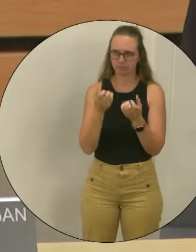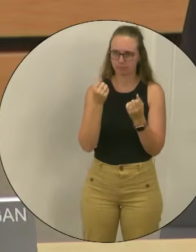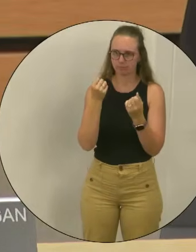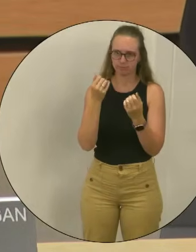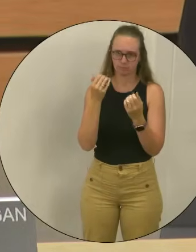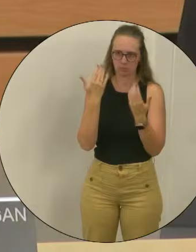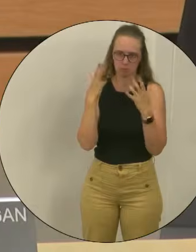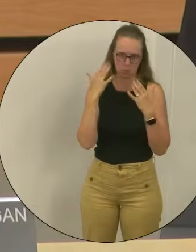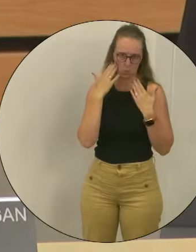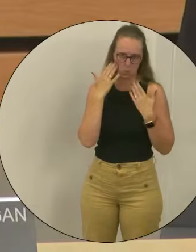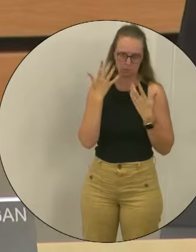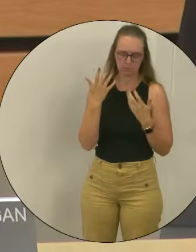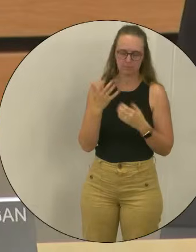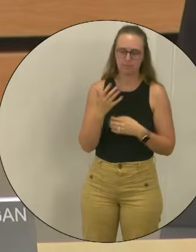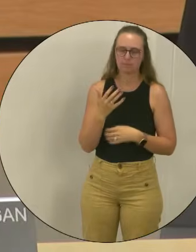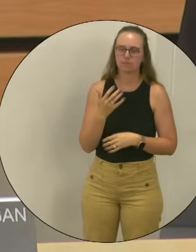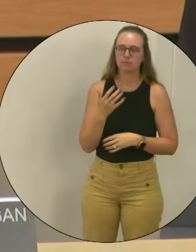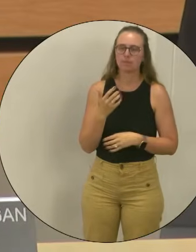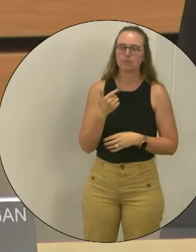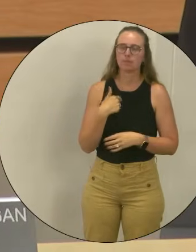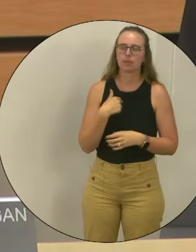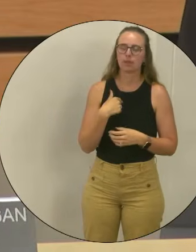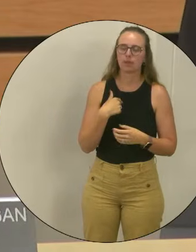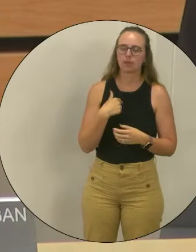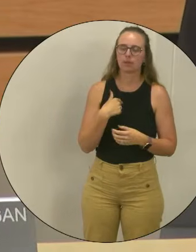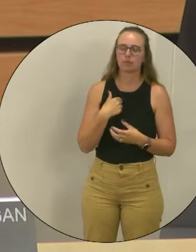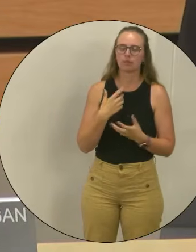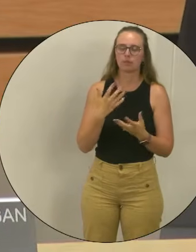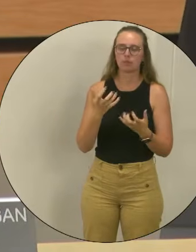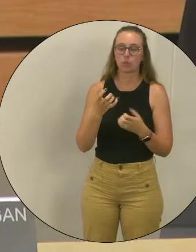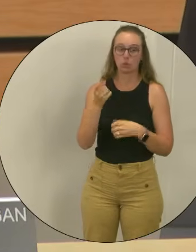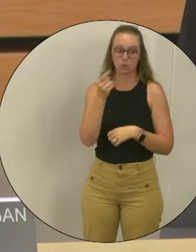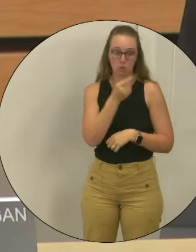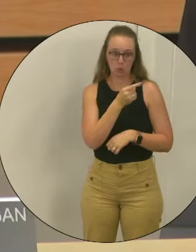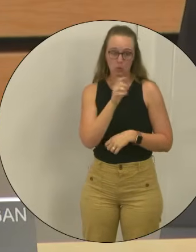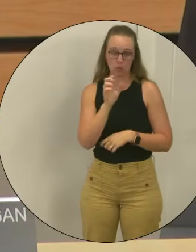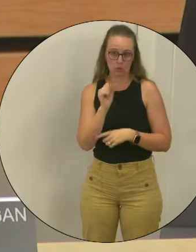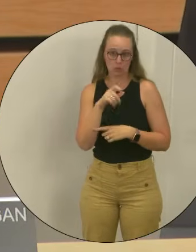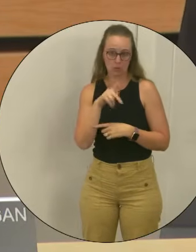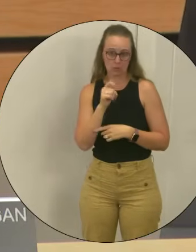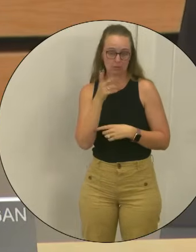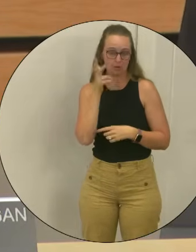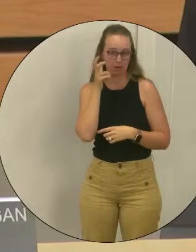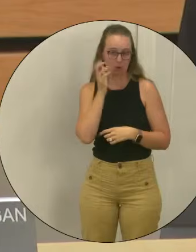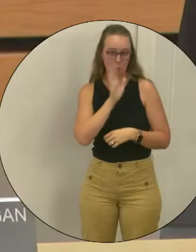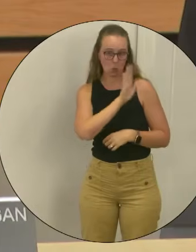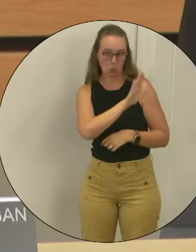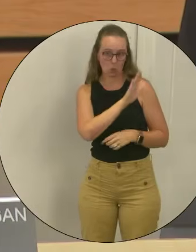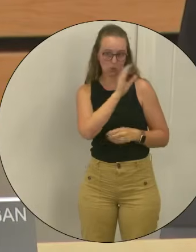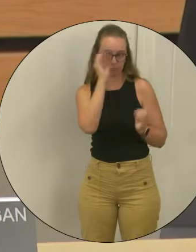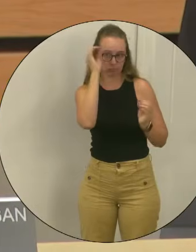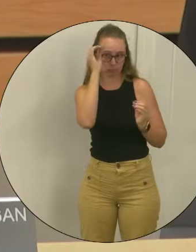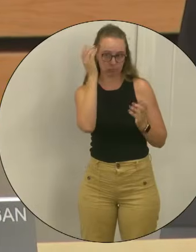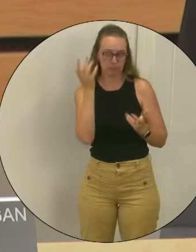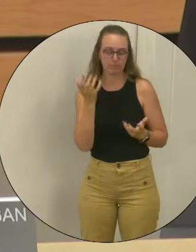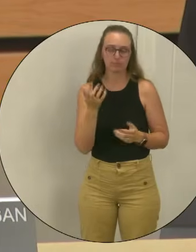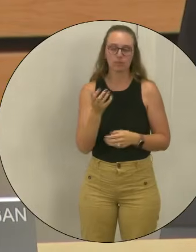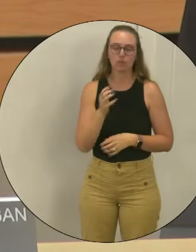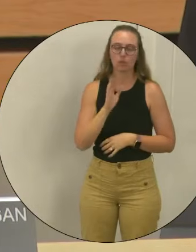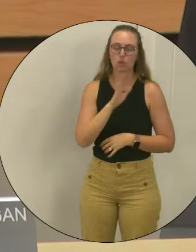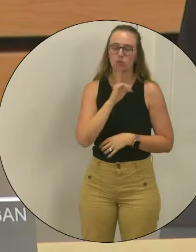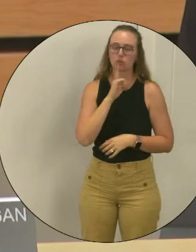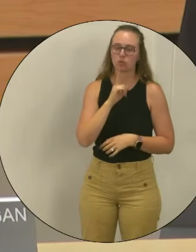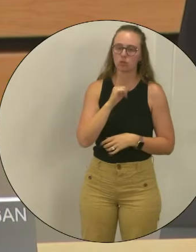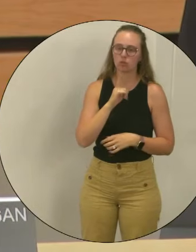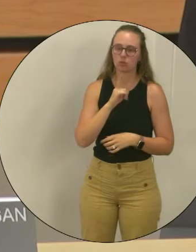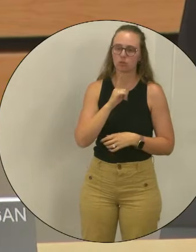flatness of that. But I'd love for you, Superintendent, I want to hear your perspective because you're such a